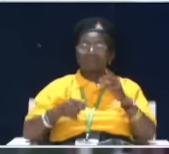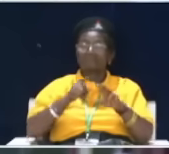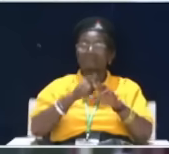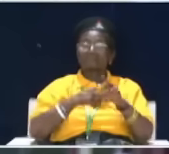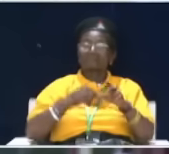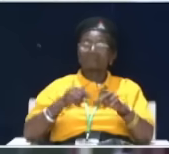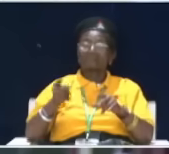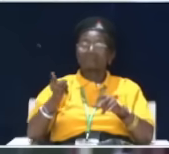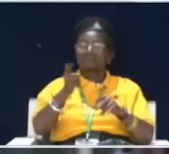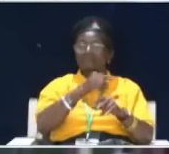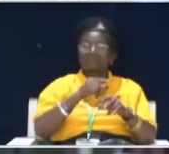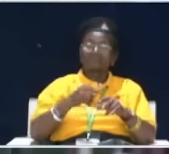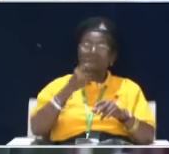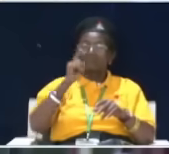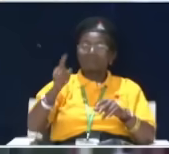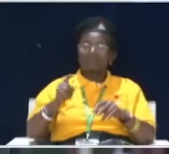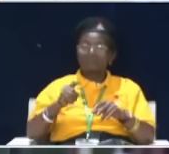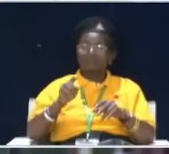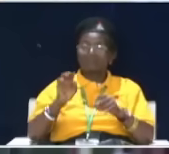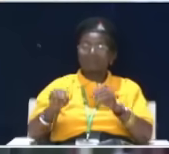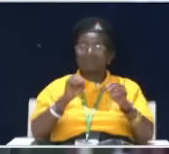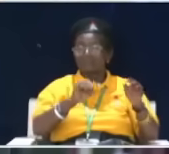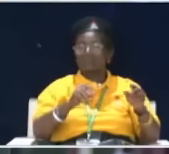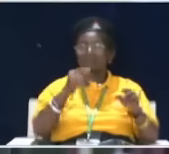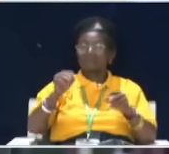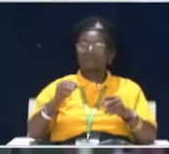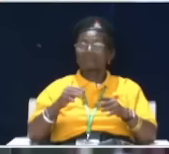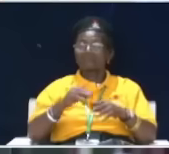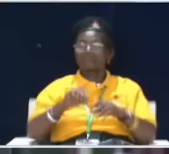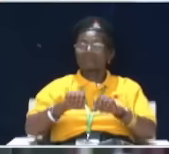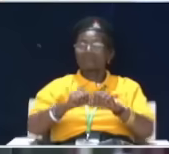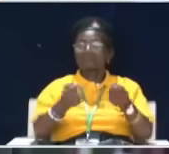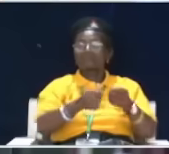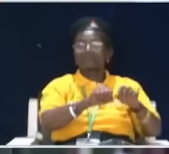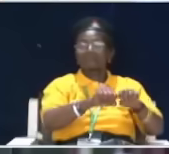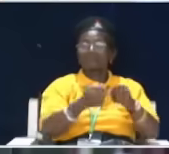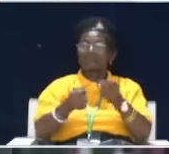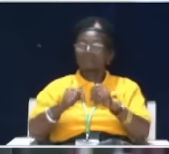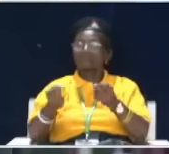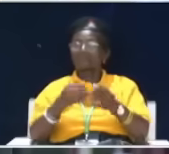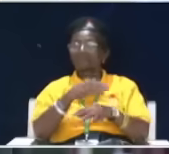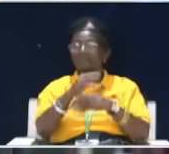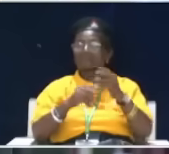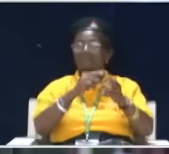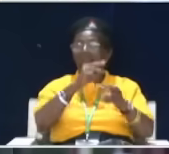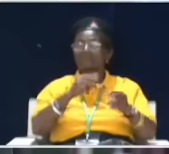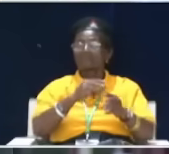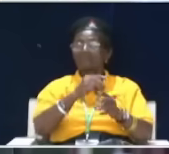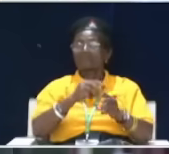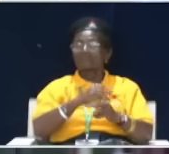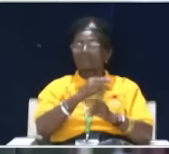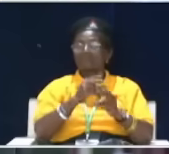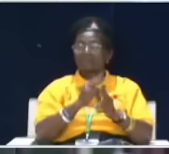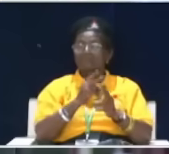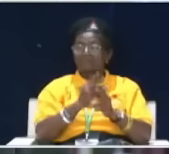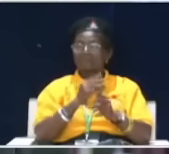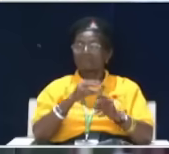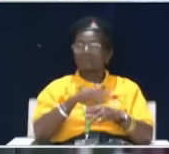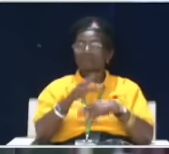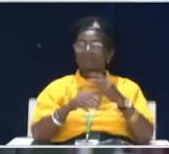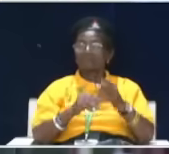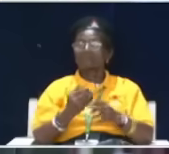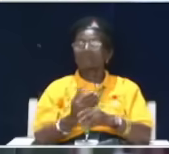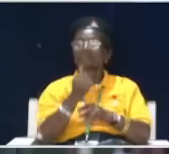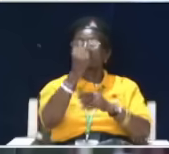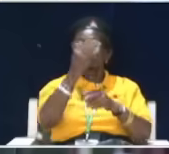must pull down all walls. Ani lati wo gbogbo odi. All mountains must come down.